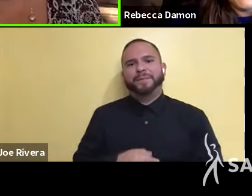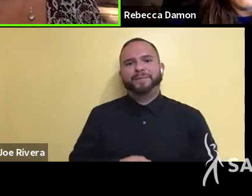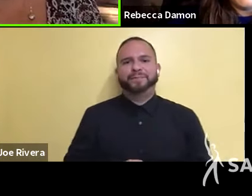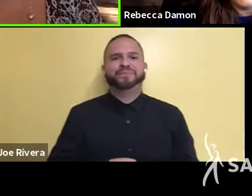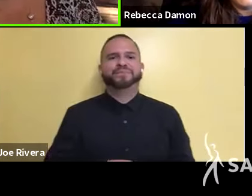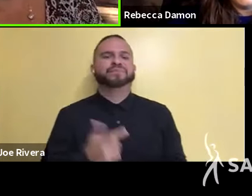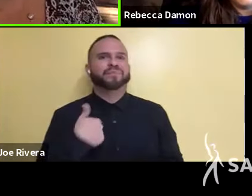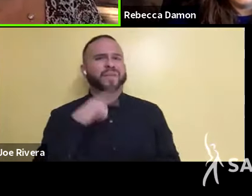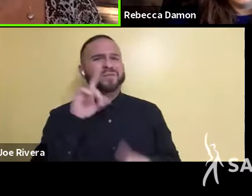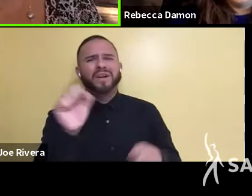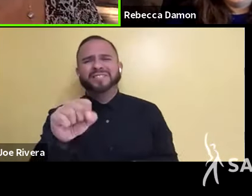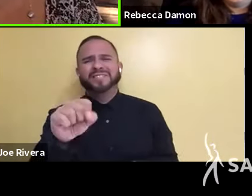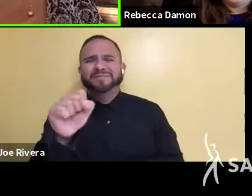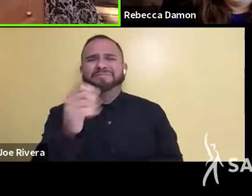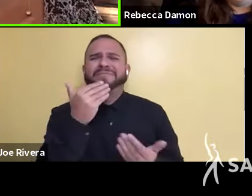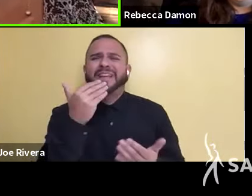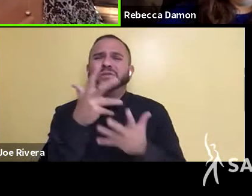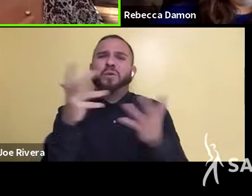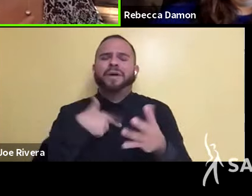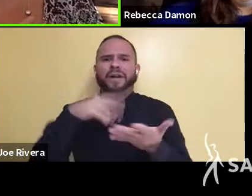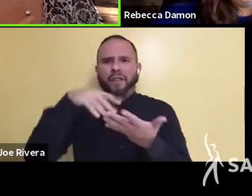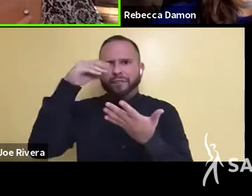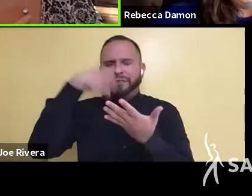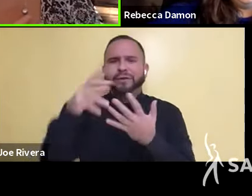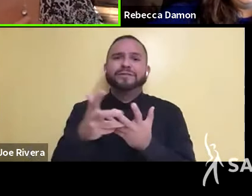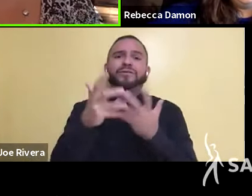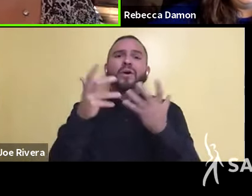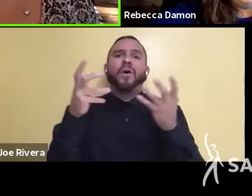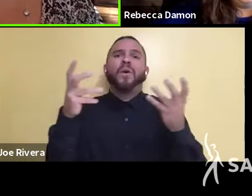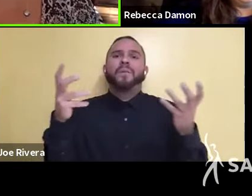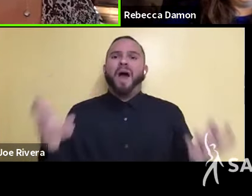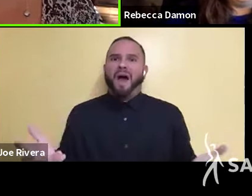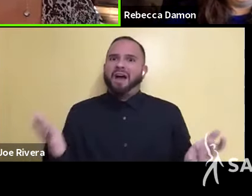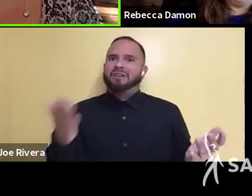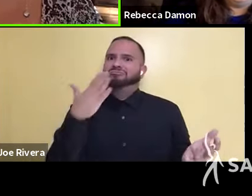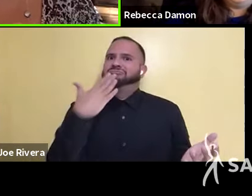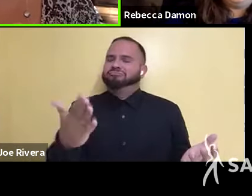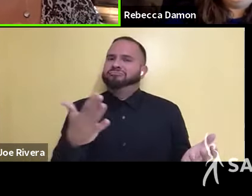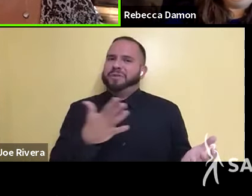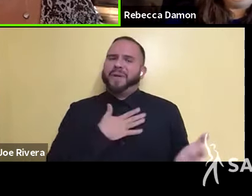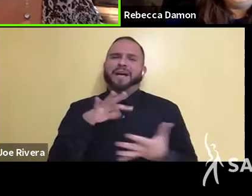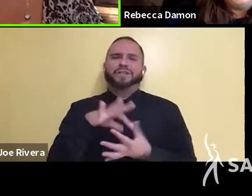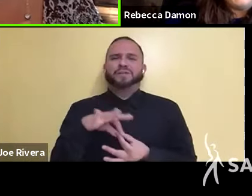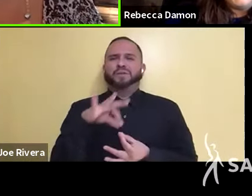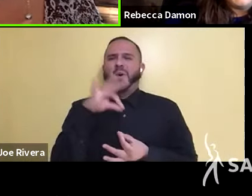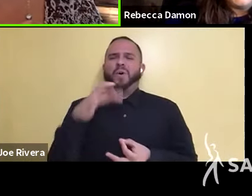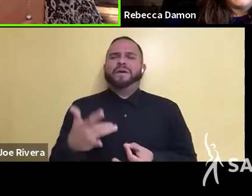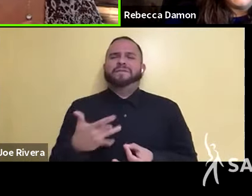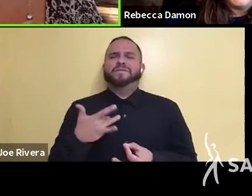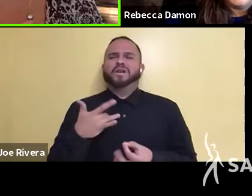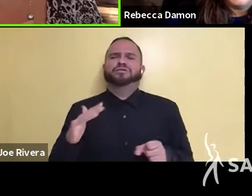much for this. I've learned so much, and I actually just, my soul is filled